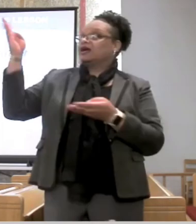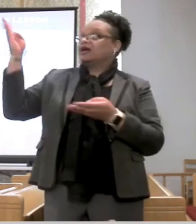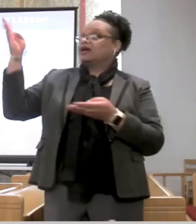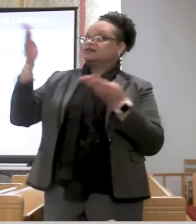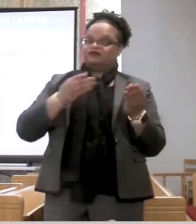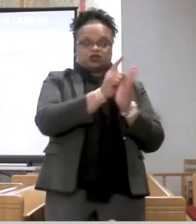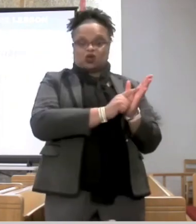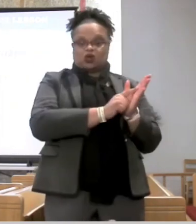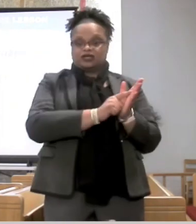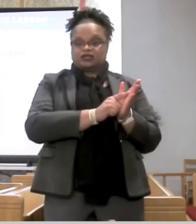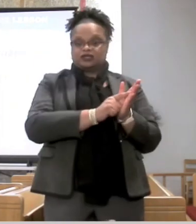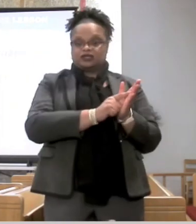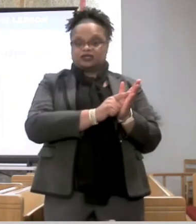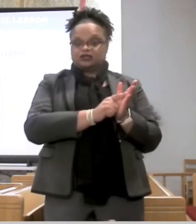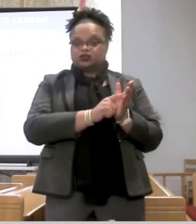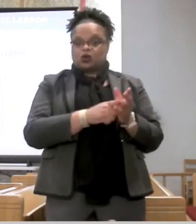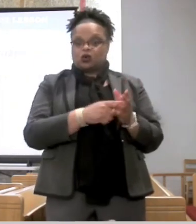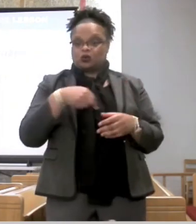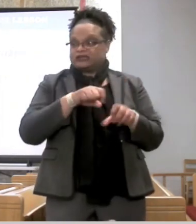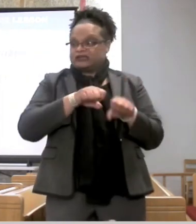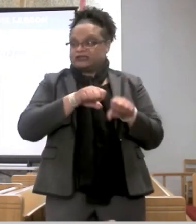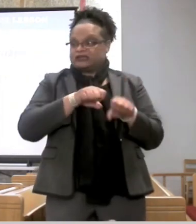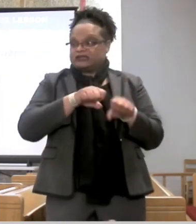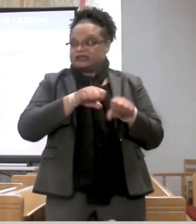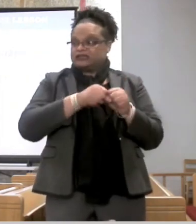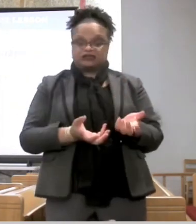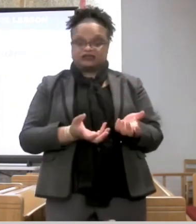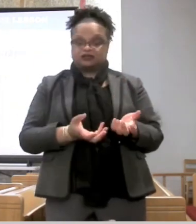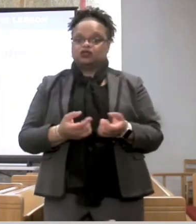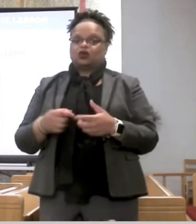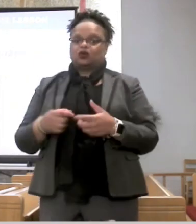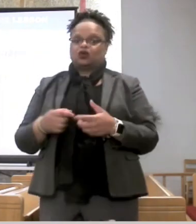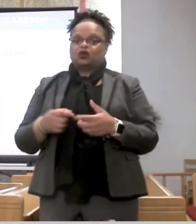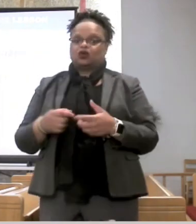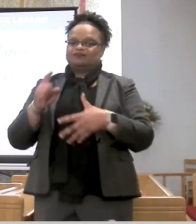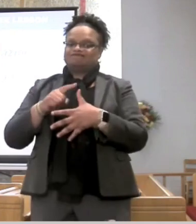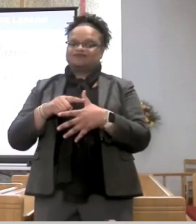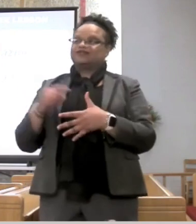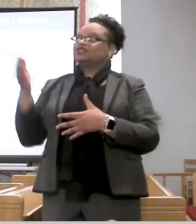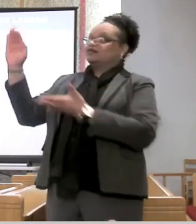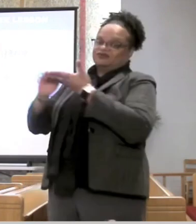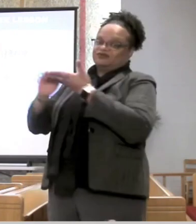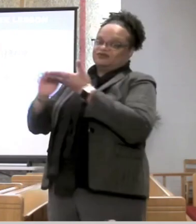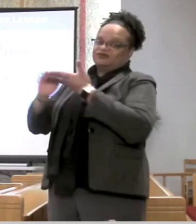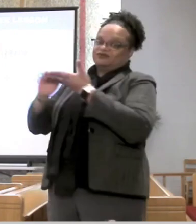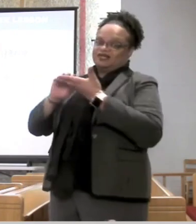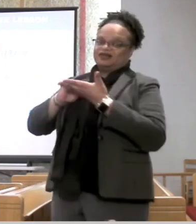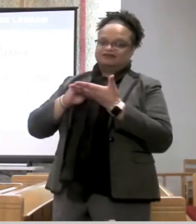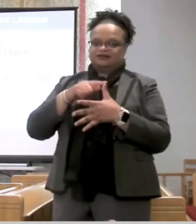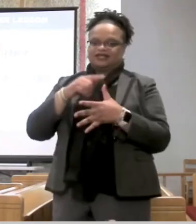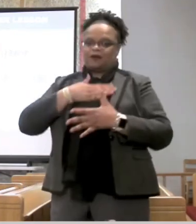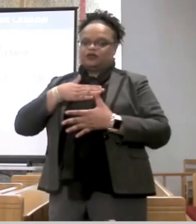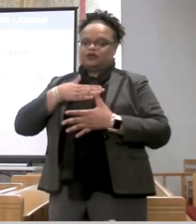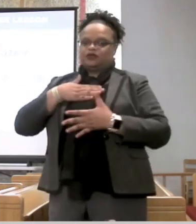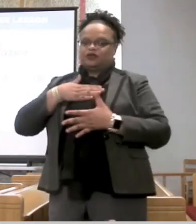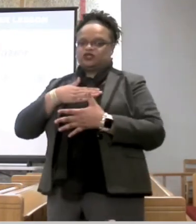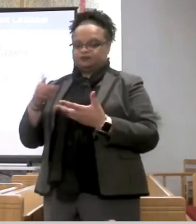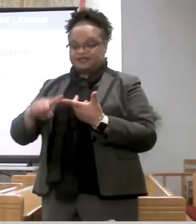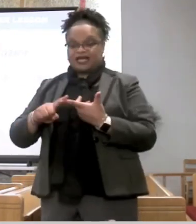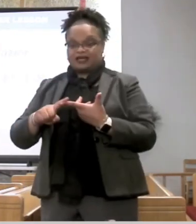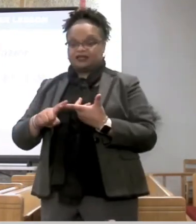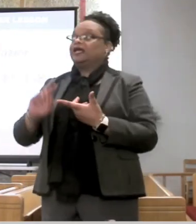right, that can be broken. The second thing we should be thankful for is his overall redemption.